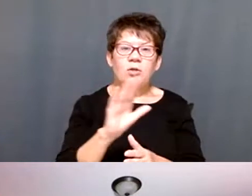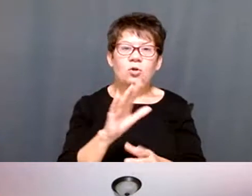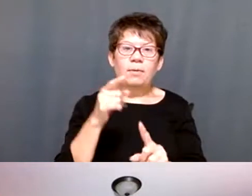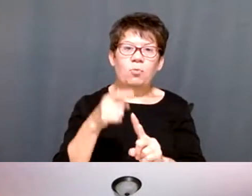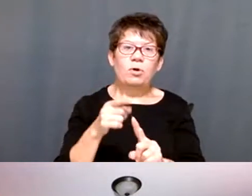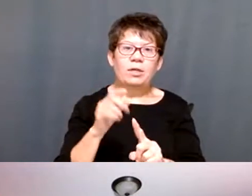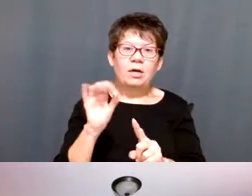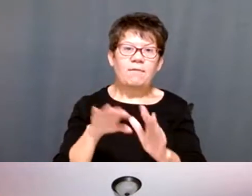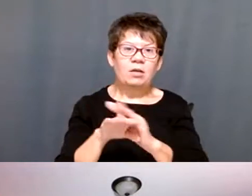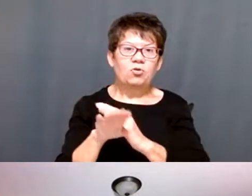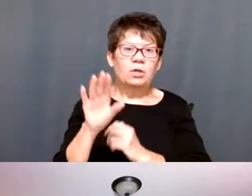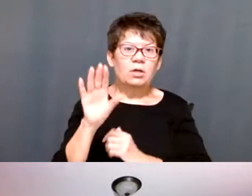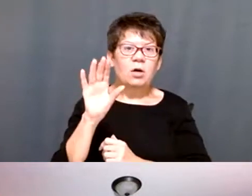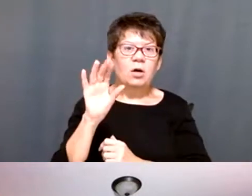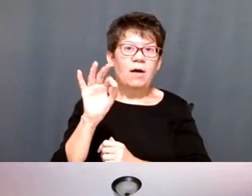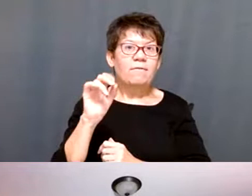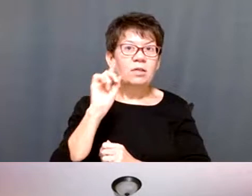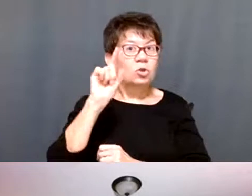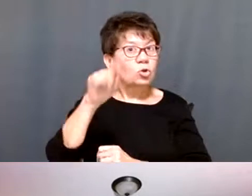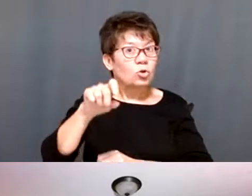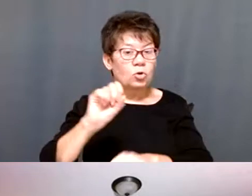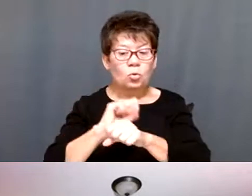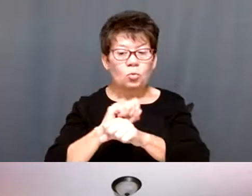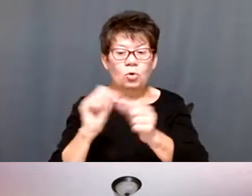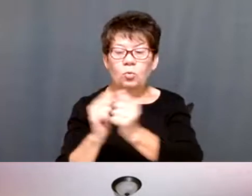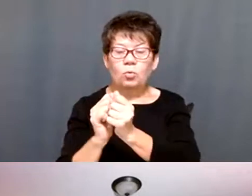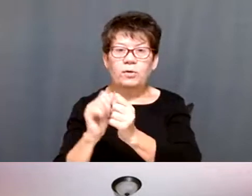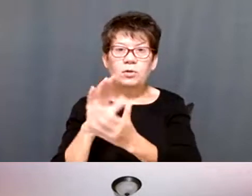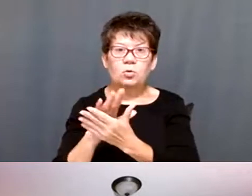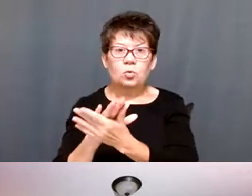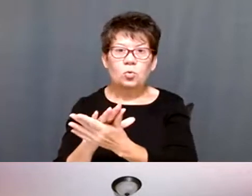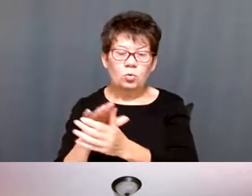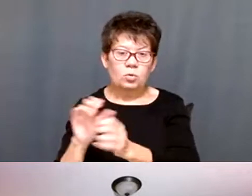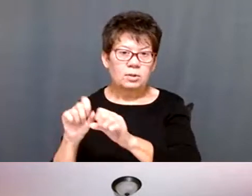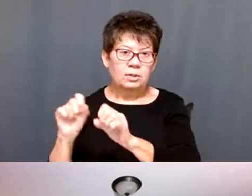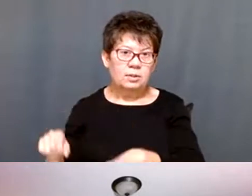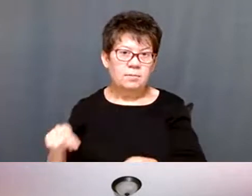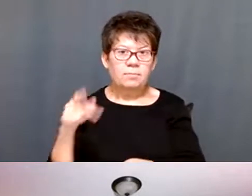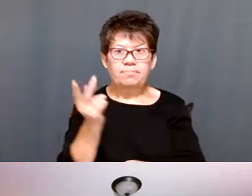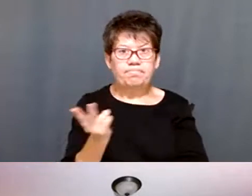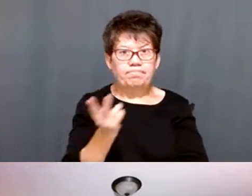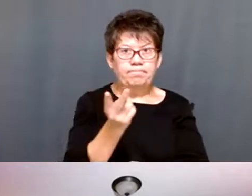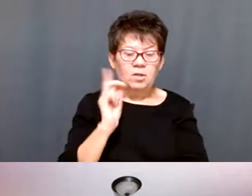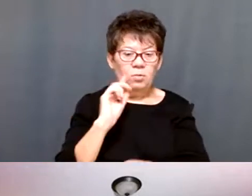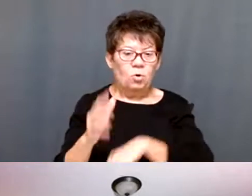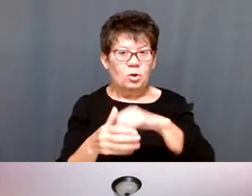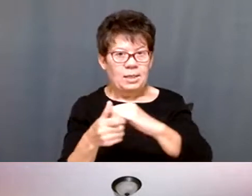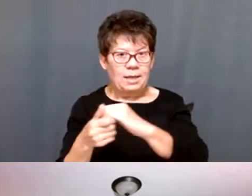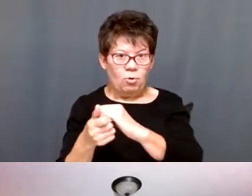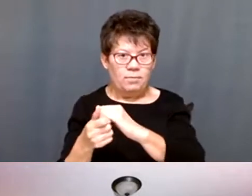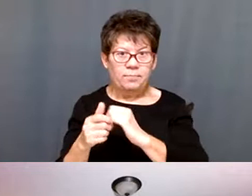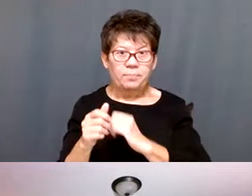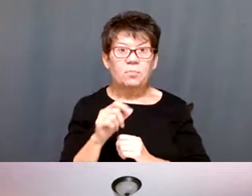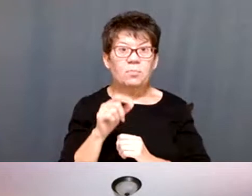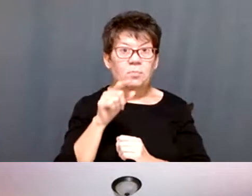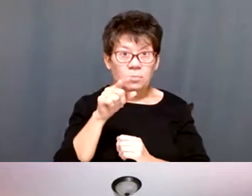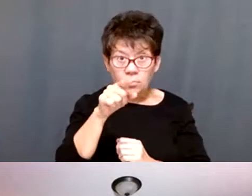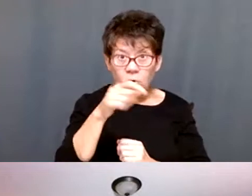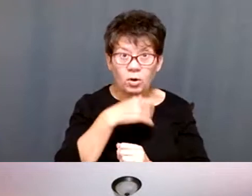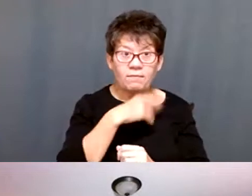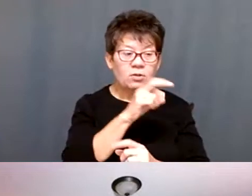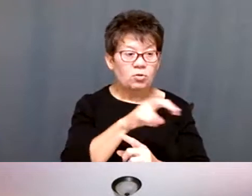entry office will be working closely with the school system in that county, and they will be in collaboration. As soon as you have your